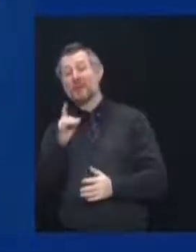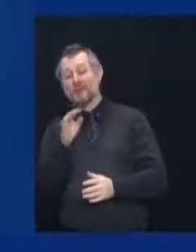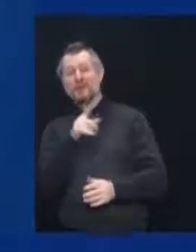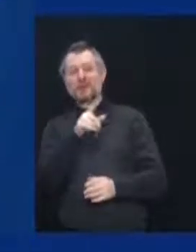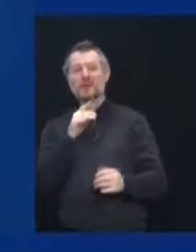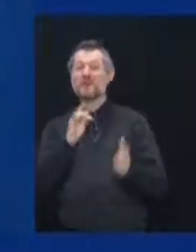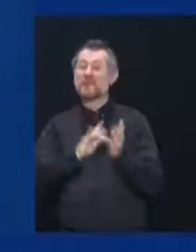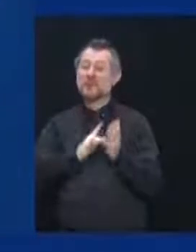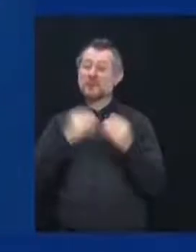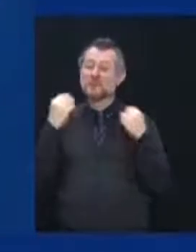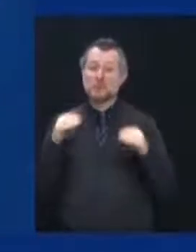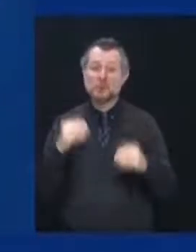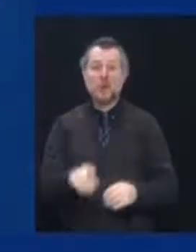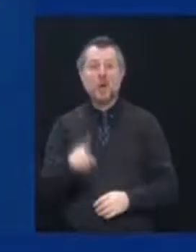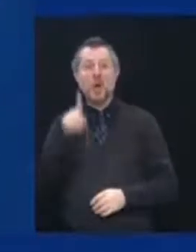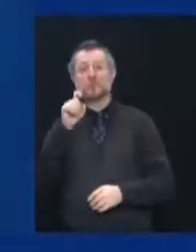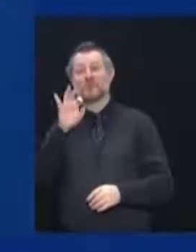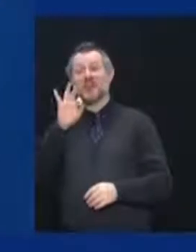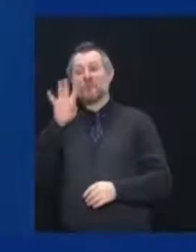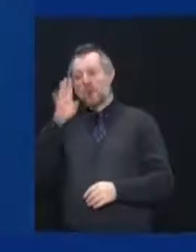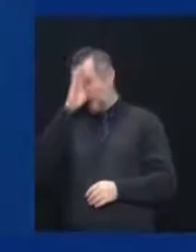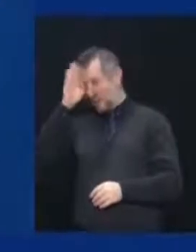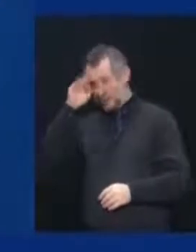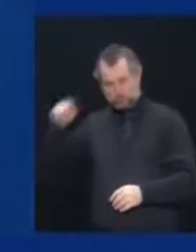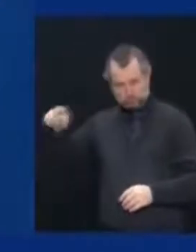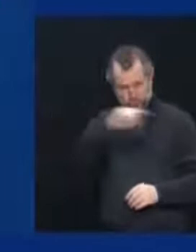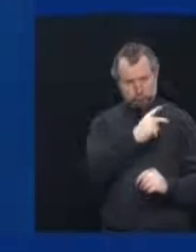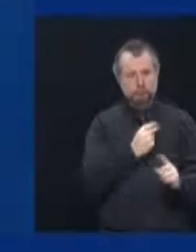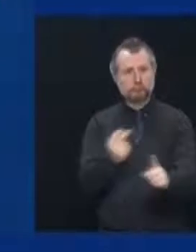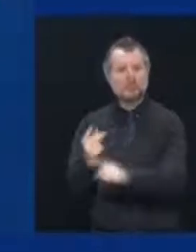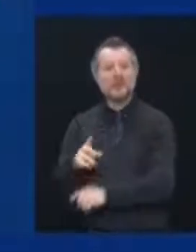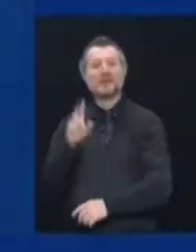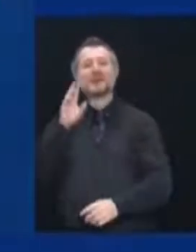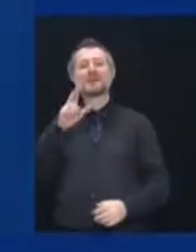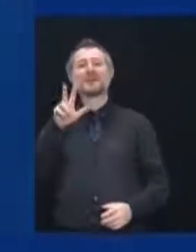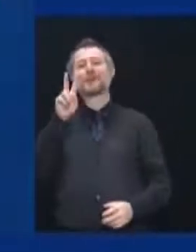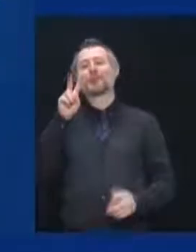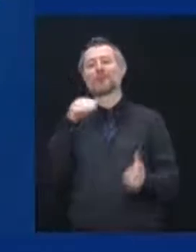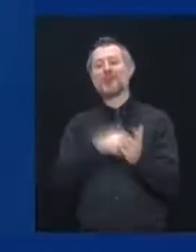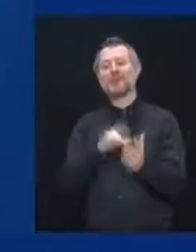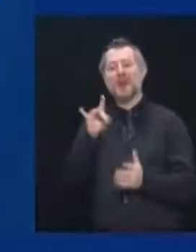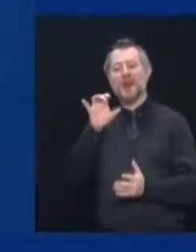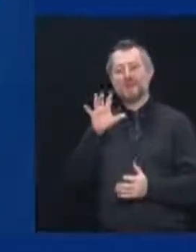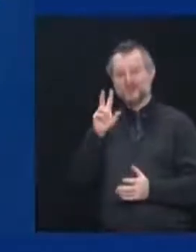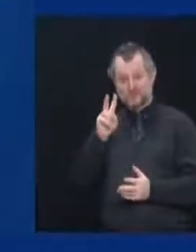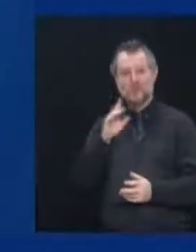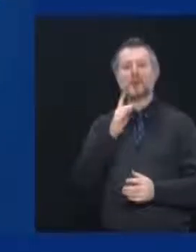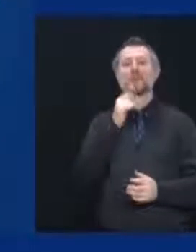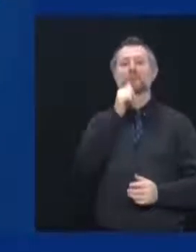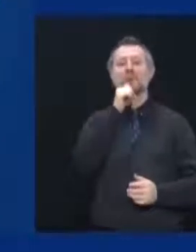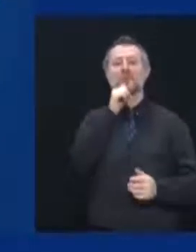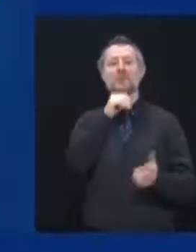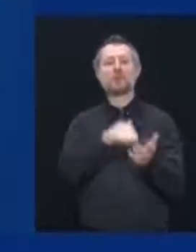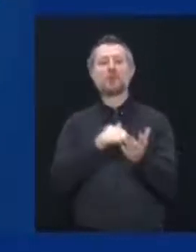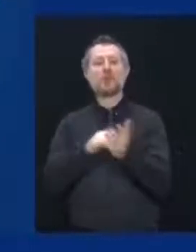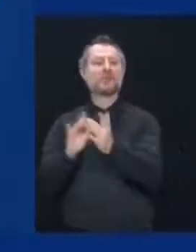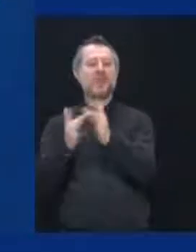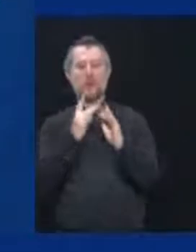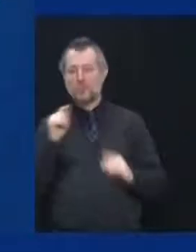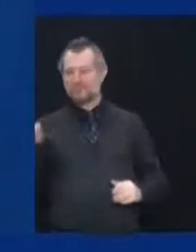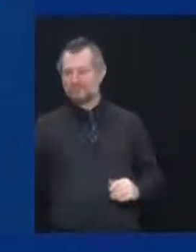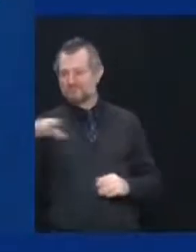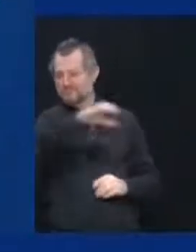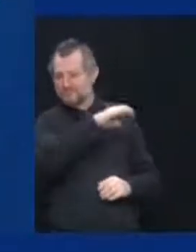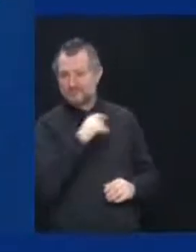194 hospitals. You have about 2,500 private doctor networks, city departments of